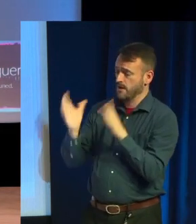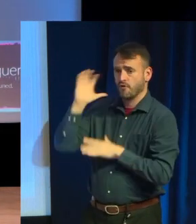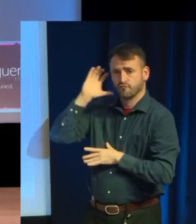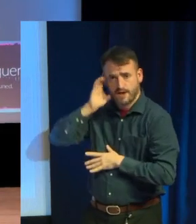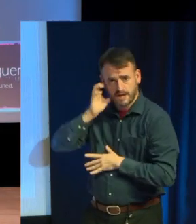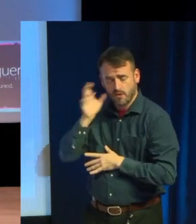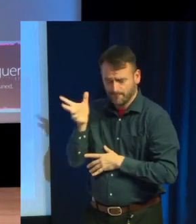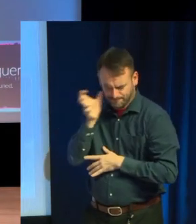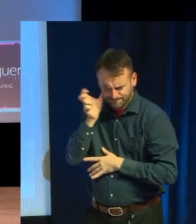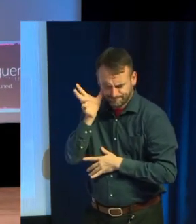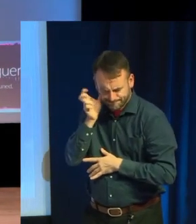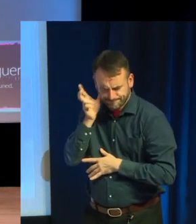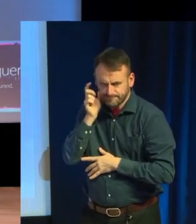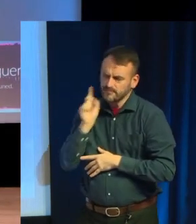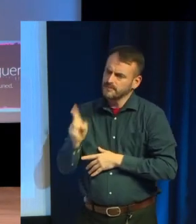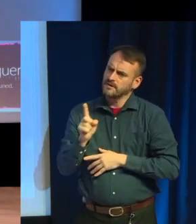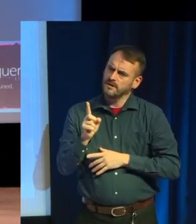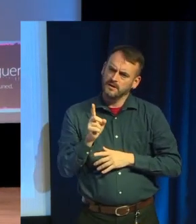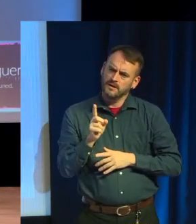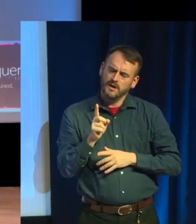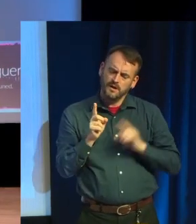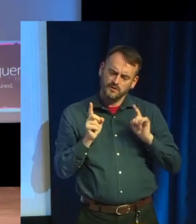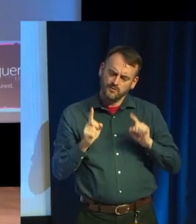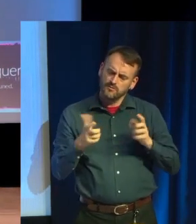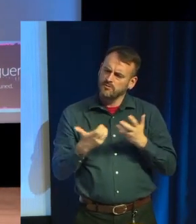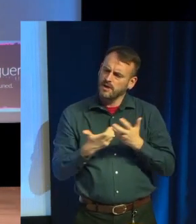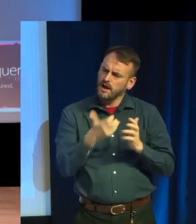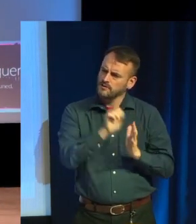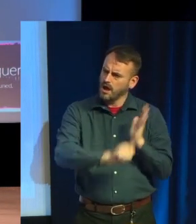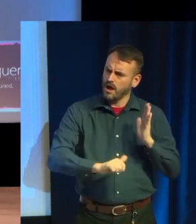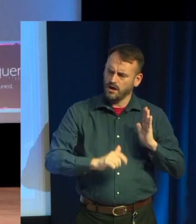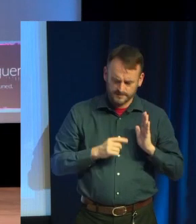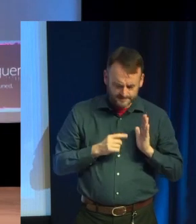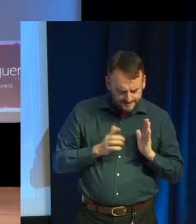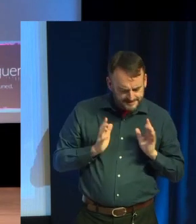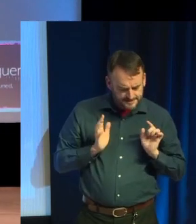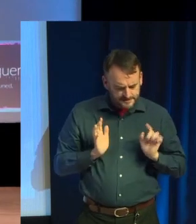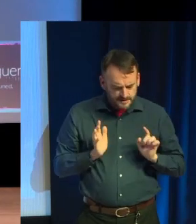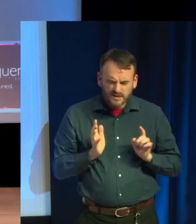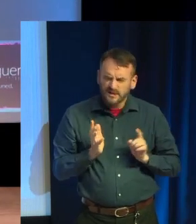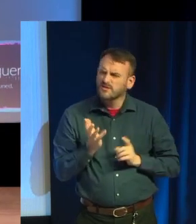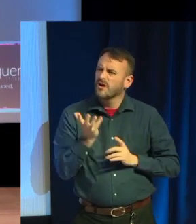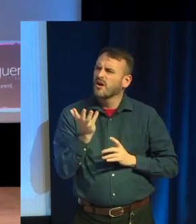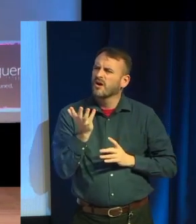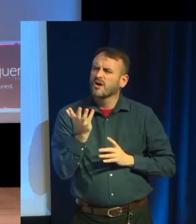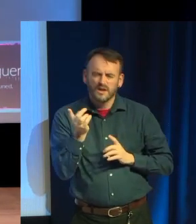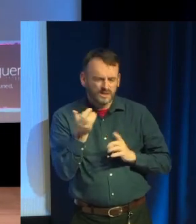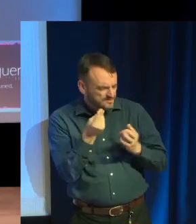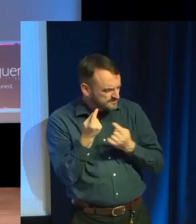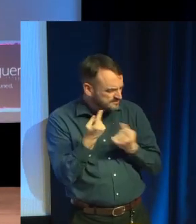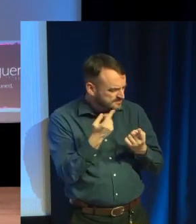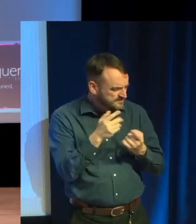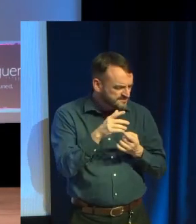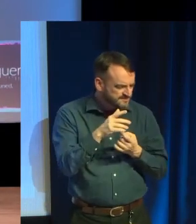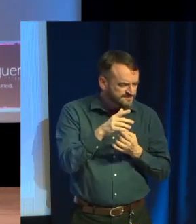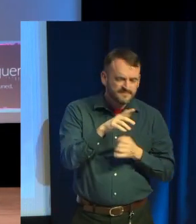Yeah, starting points. There were a couple of things we knew that we wanted to do when we started this